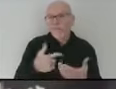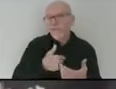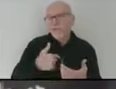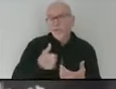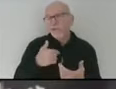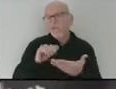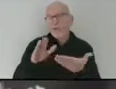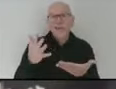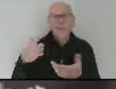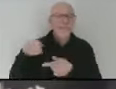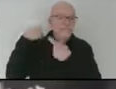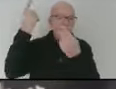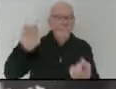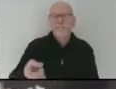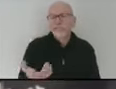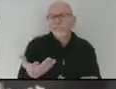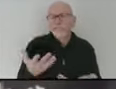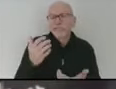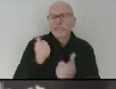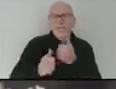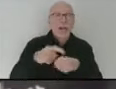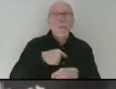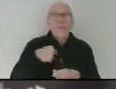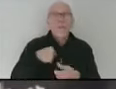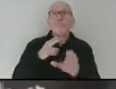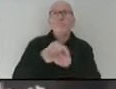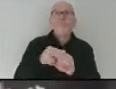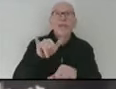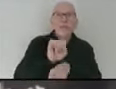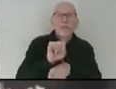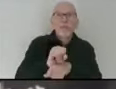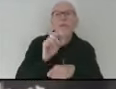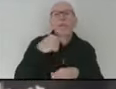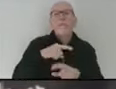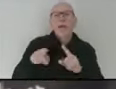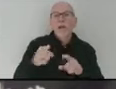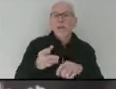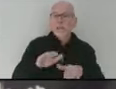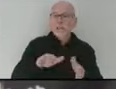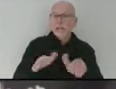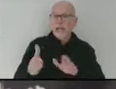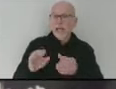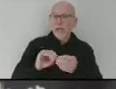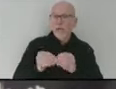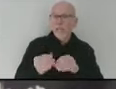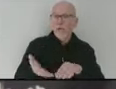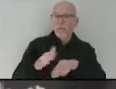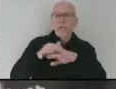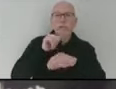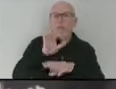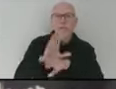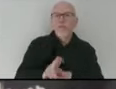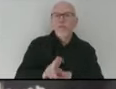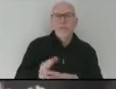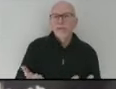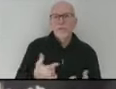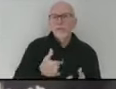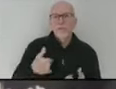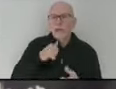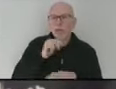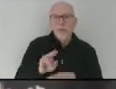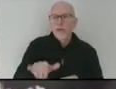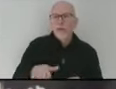the entire time we signed up for these careers, but death in the numbers we're seeing with COVID is not what we're used to. We're seeing